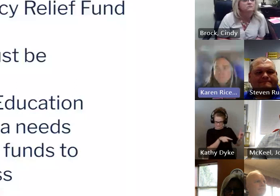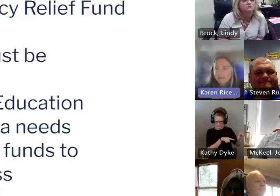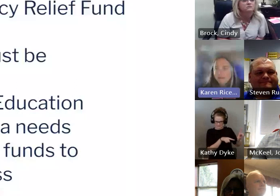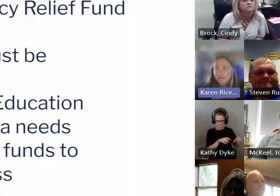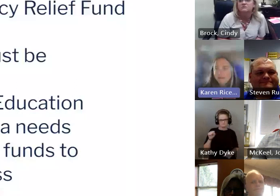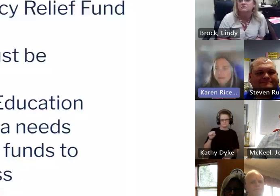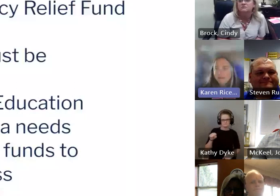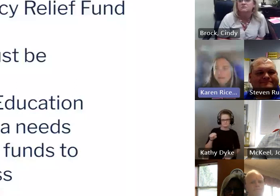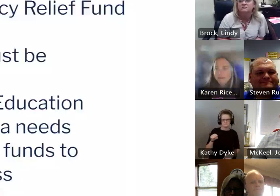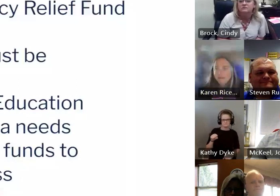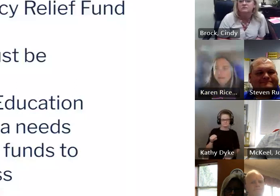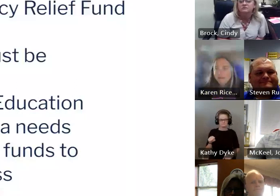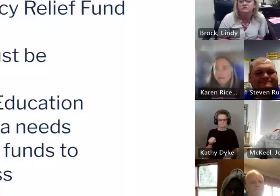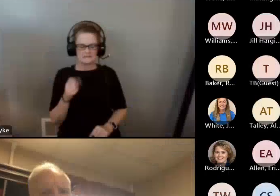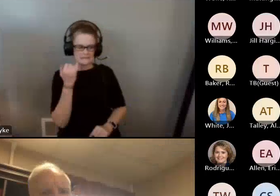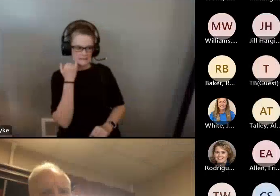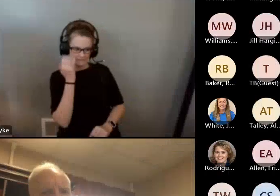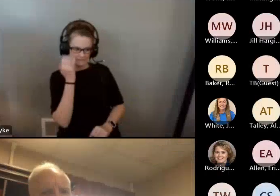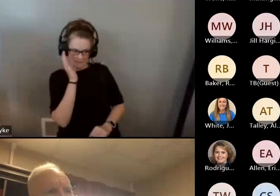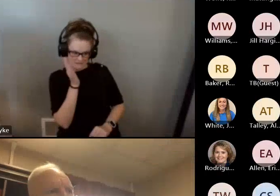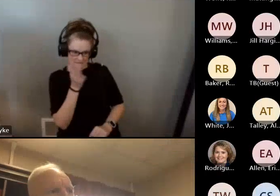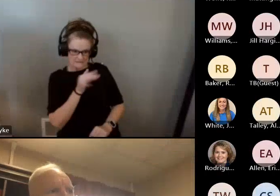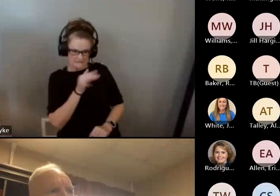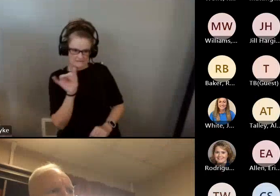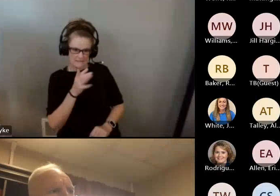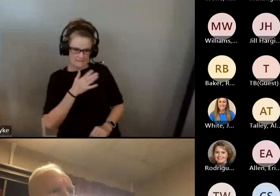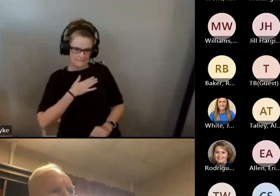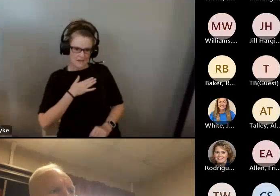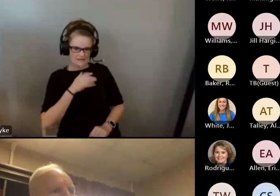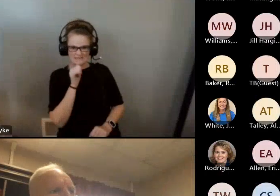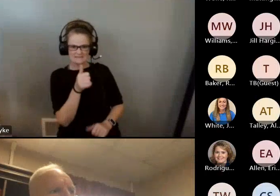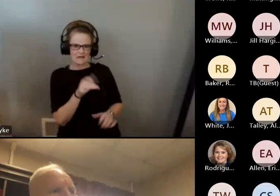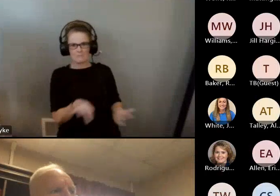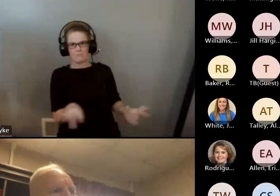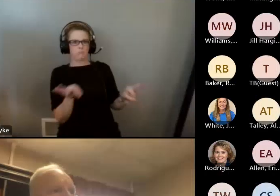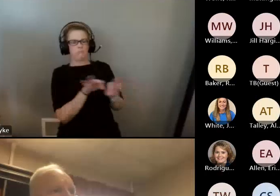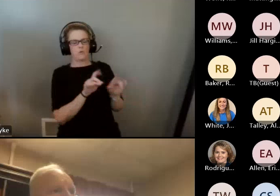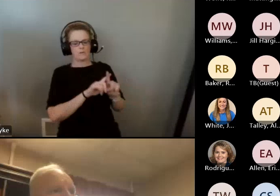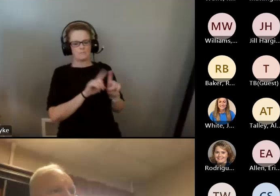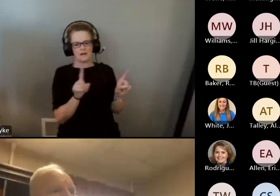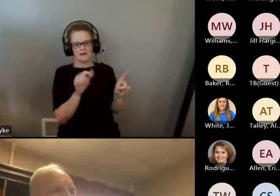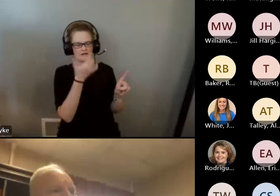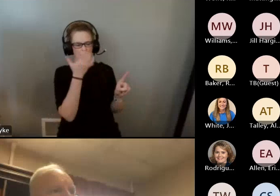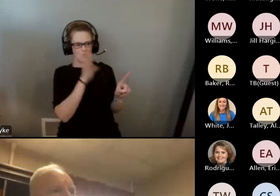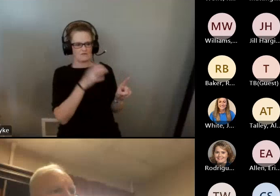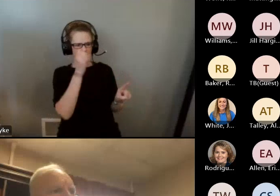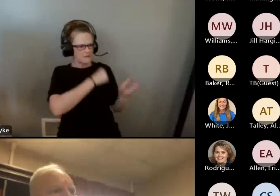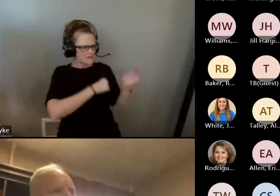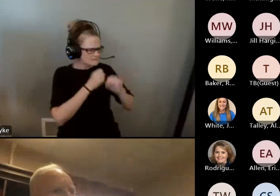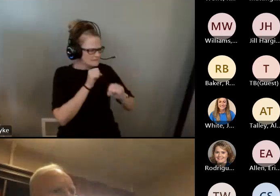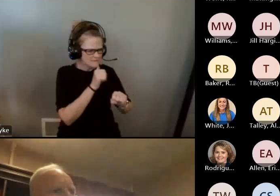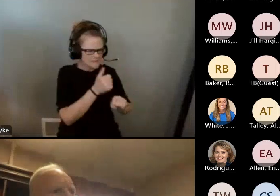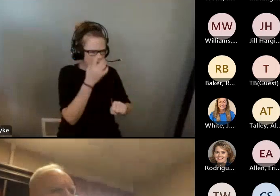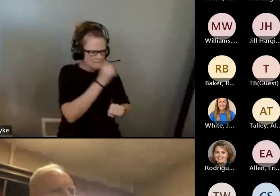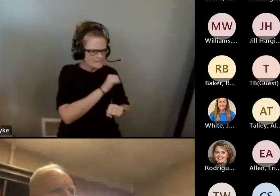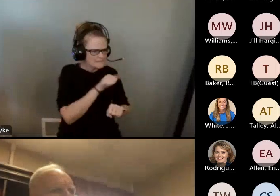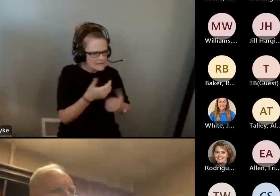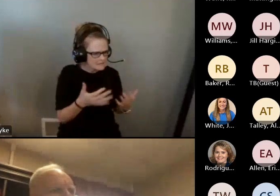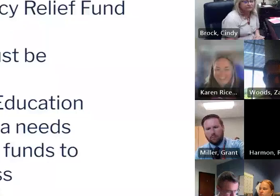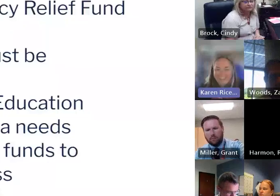Yeah, If their presentation is like mine, it's not a big deal, but I don't want them, if they're wondering, they're not missing